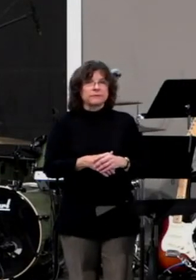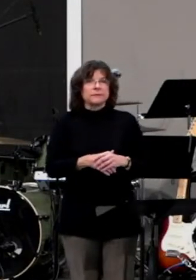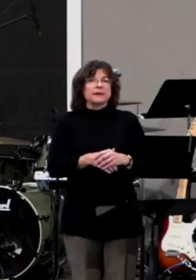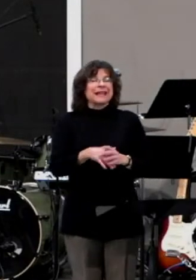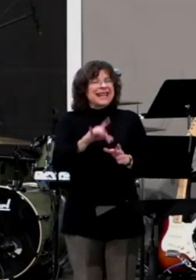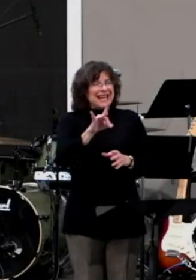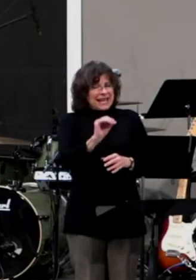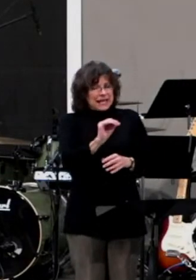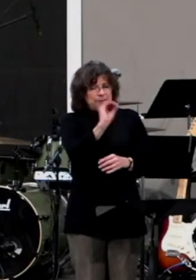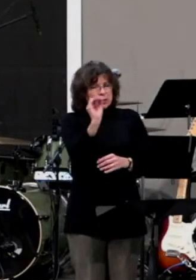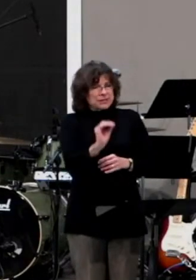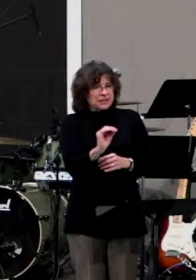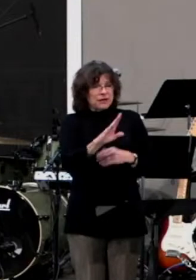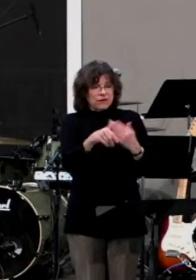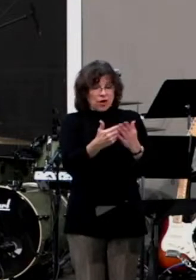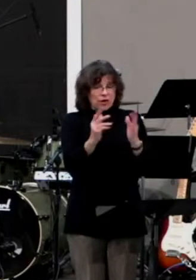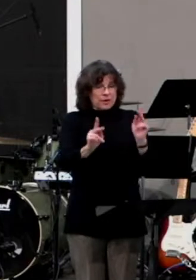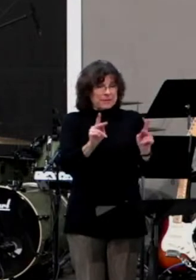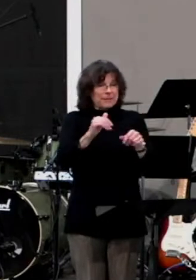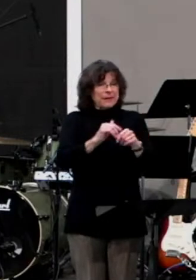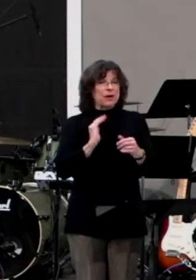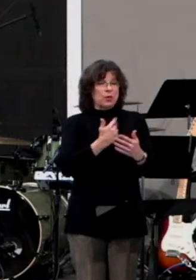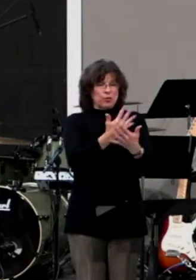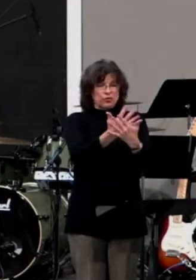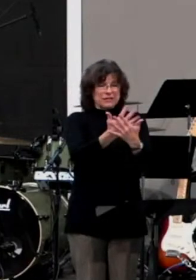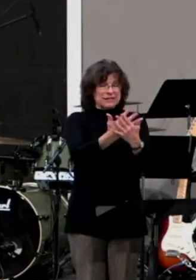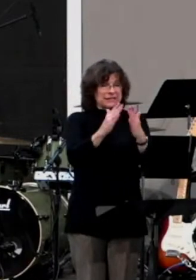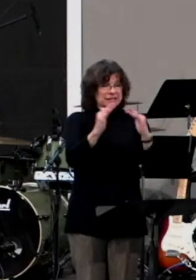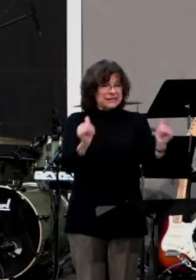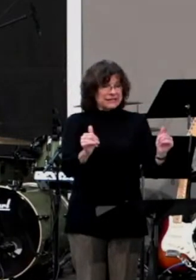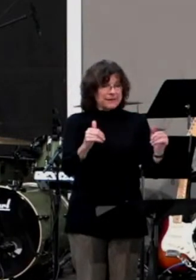80% of the people involved in our prison systems and